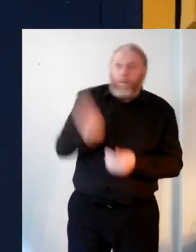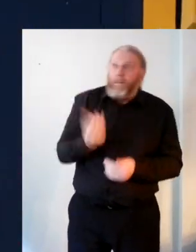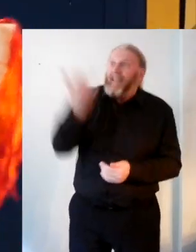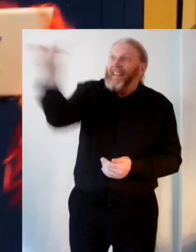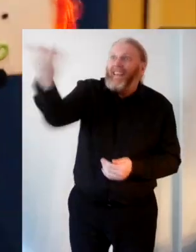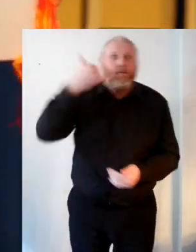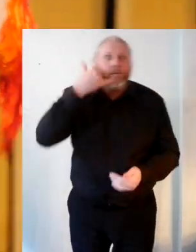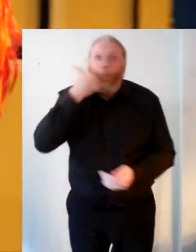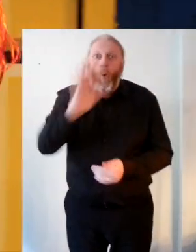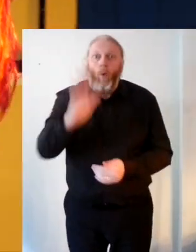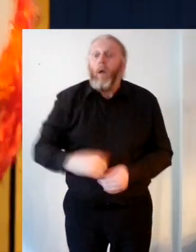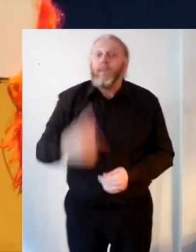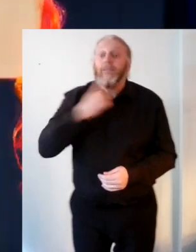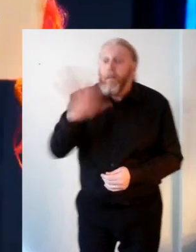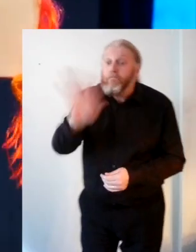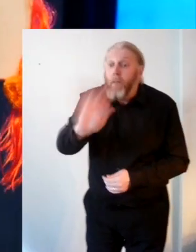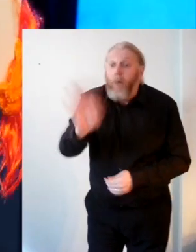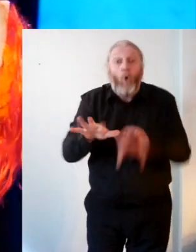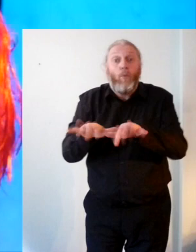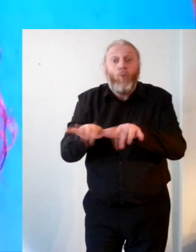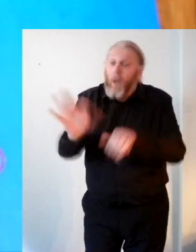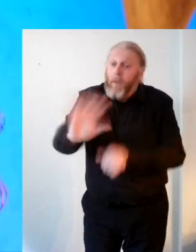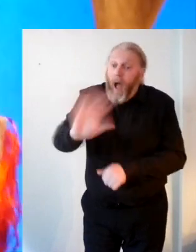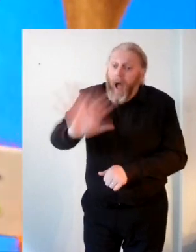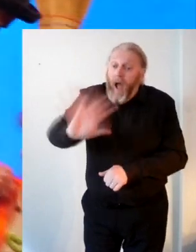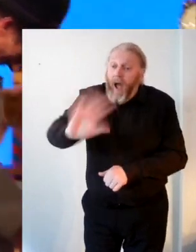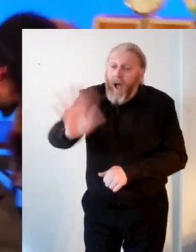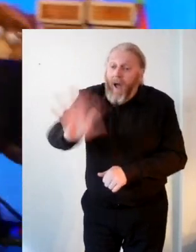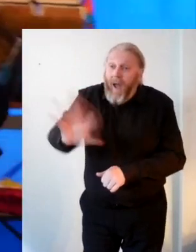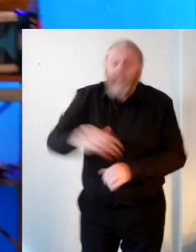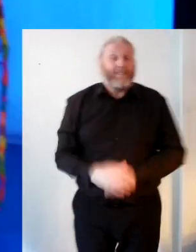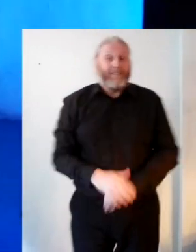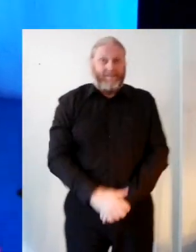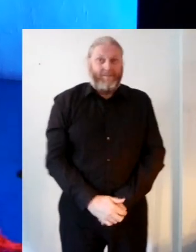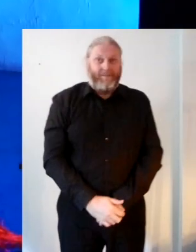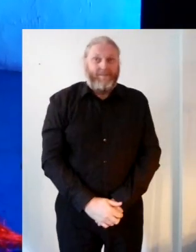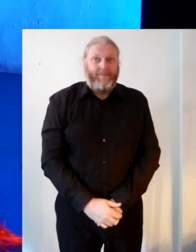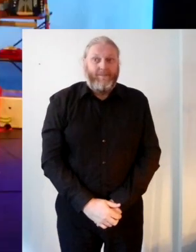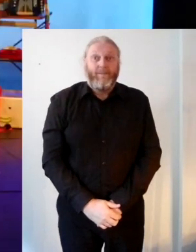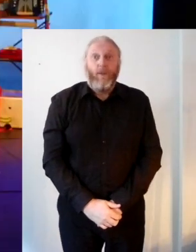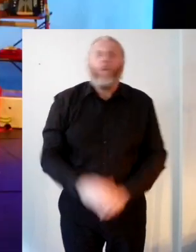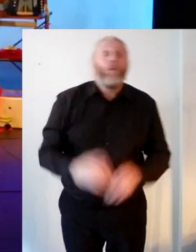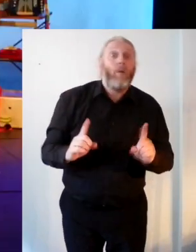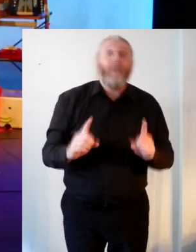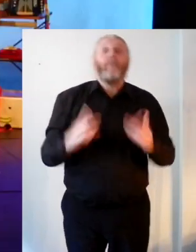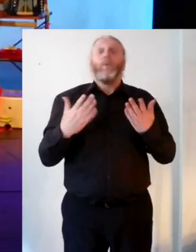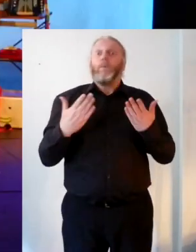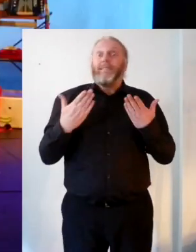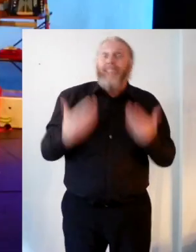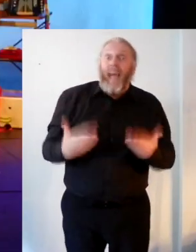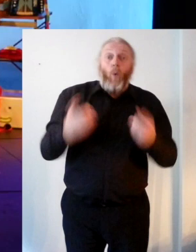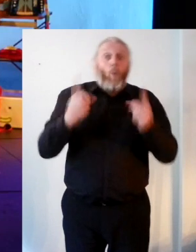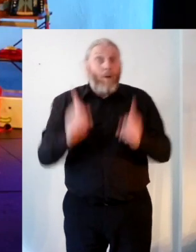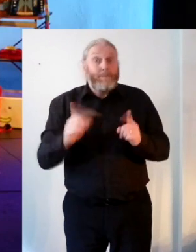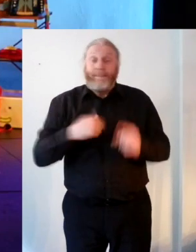your phone. Everyone say bye to Computery. I put it there, that's it. All right, well, it's about time